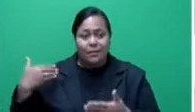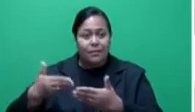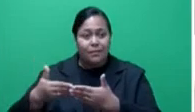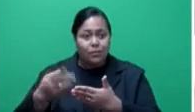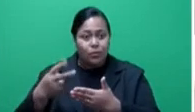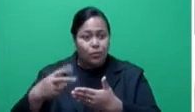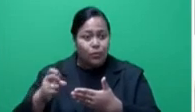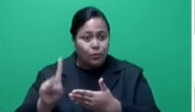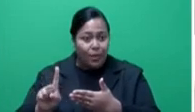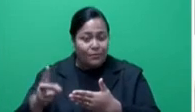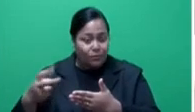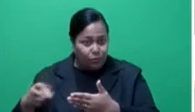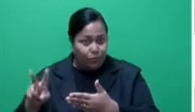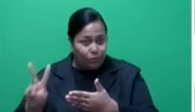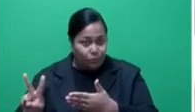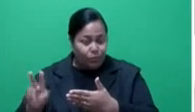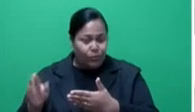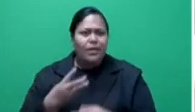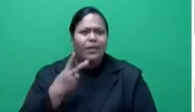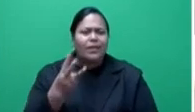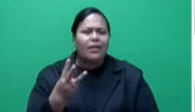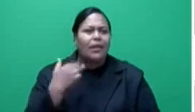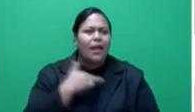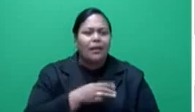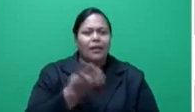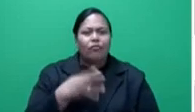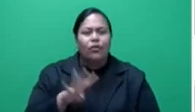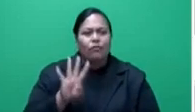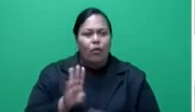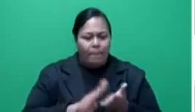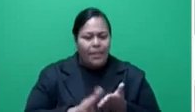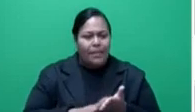2021, 2022, $344 million,